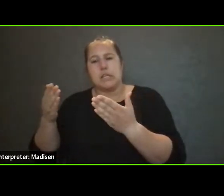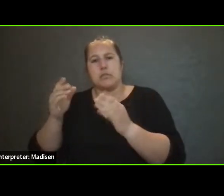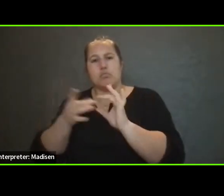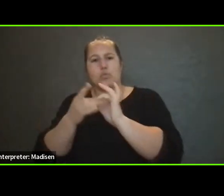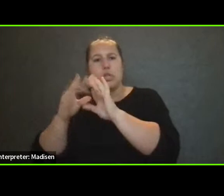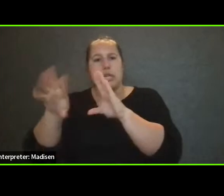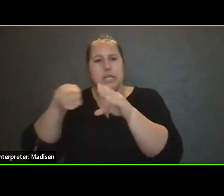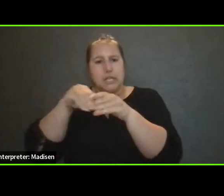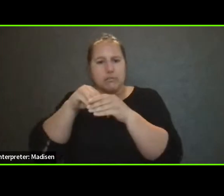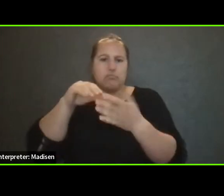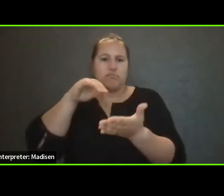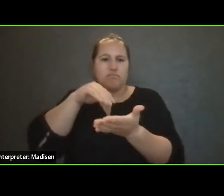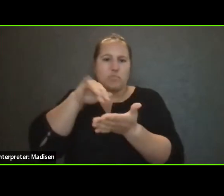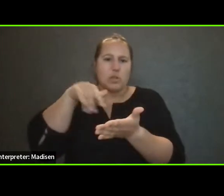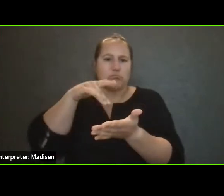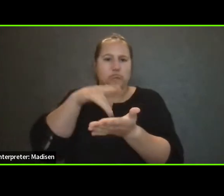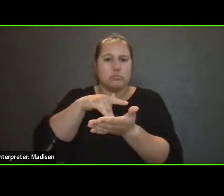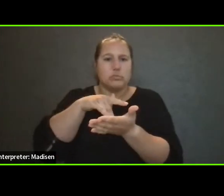distracting